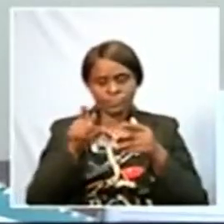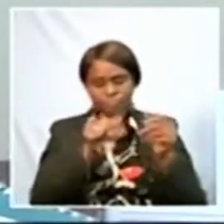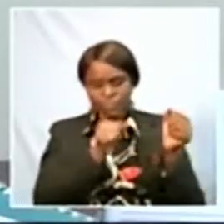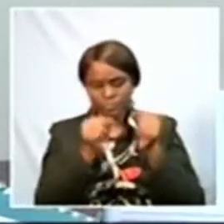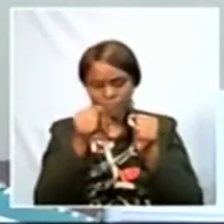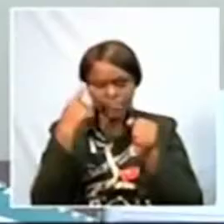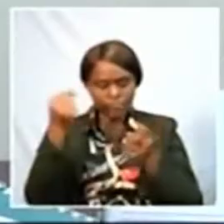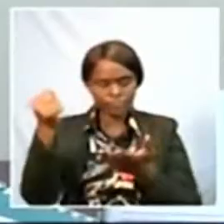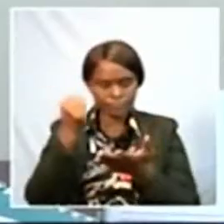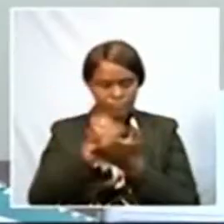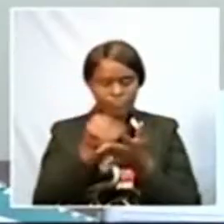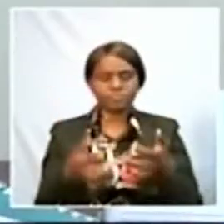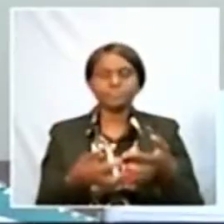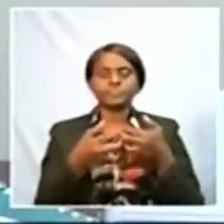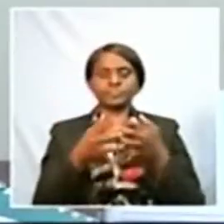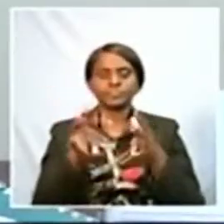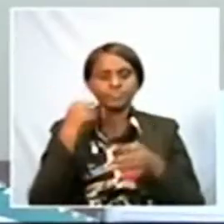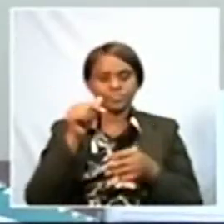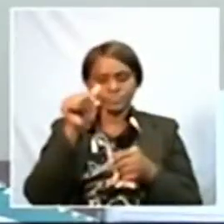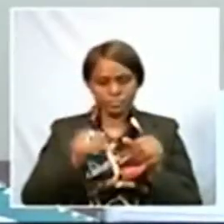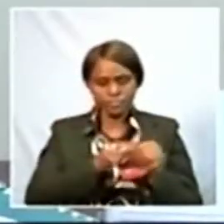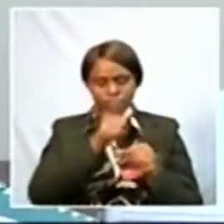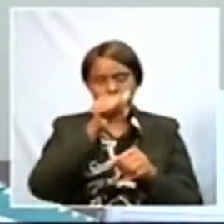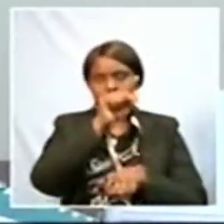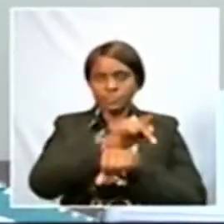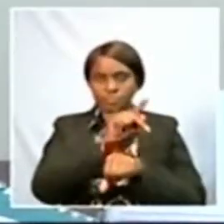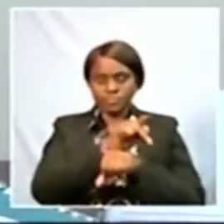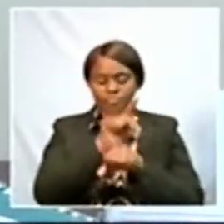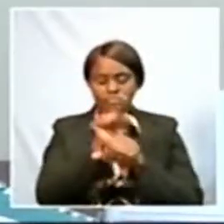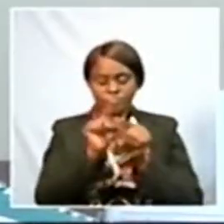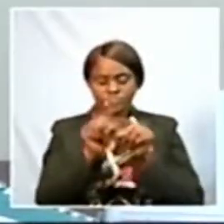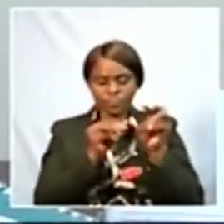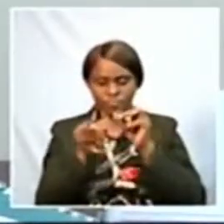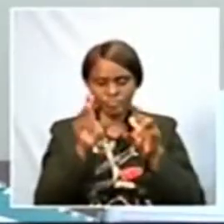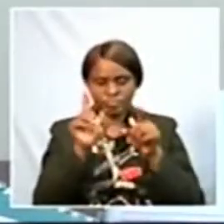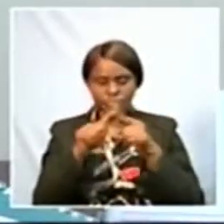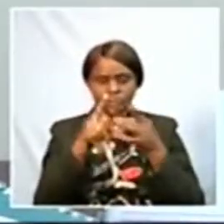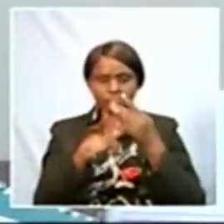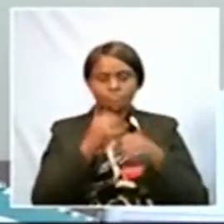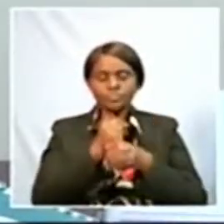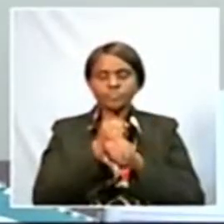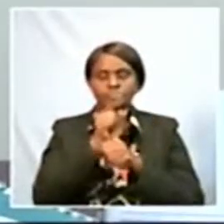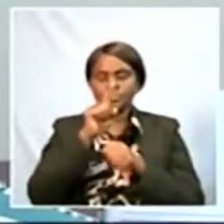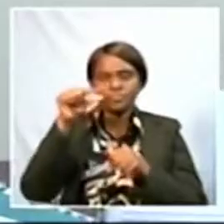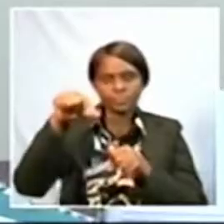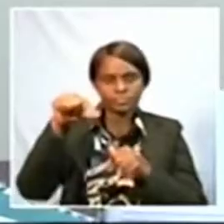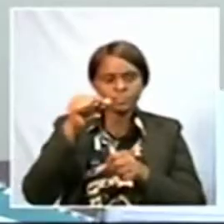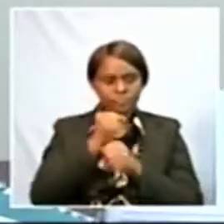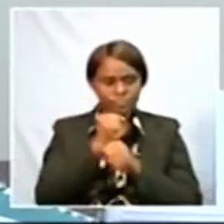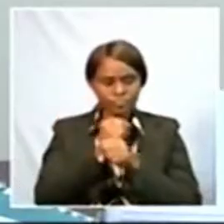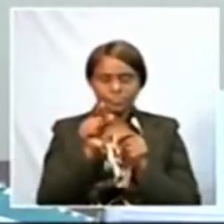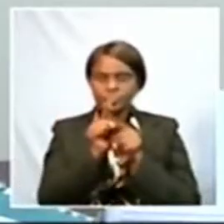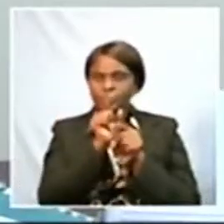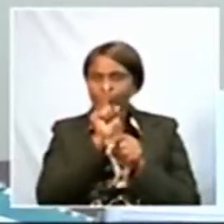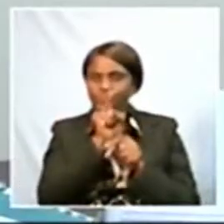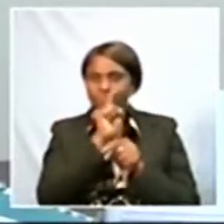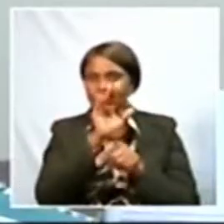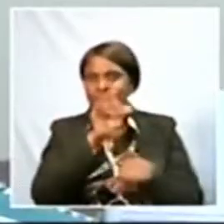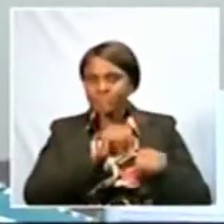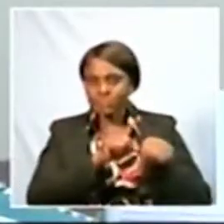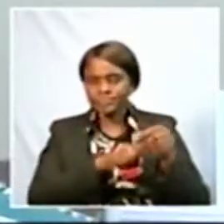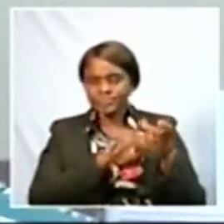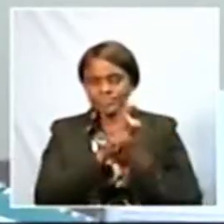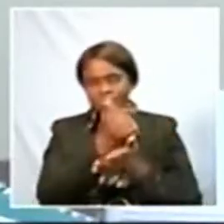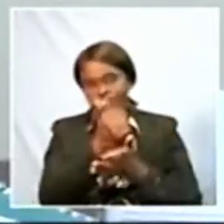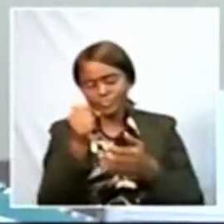of appointing an engineer for each and every project as manager to ensure quality works and real-time correction of